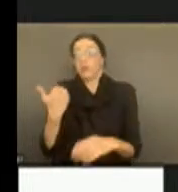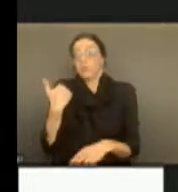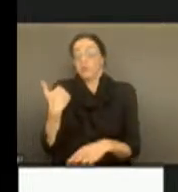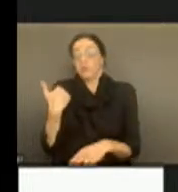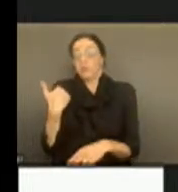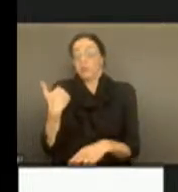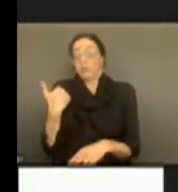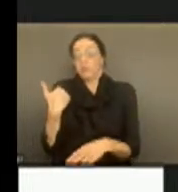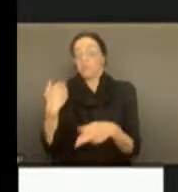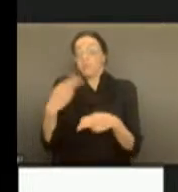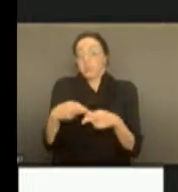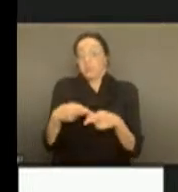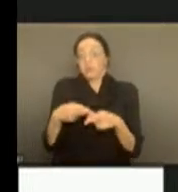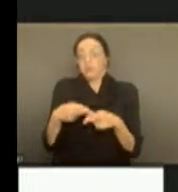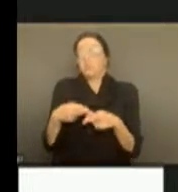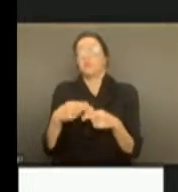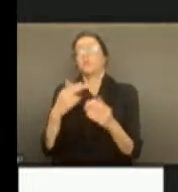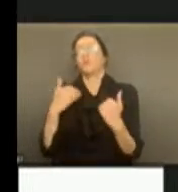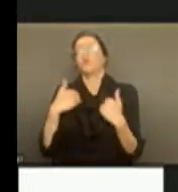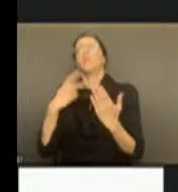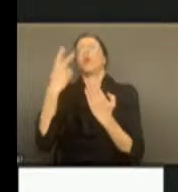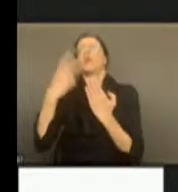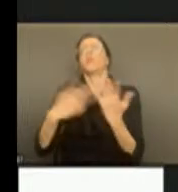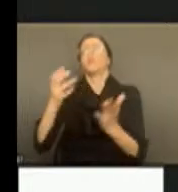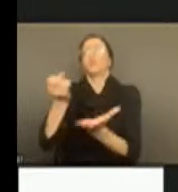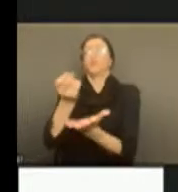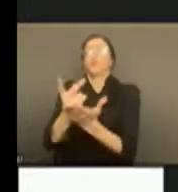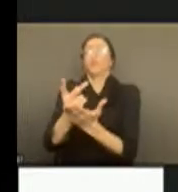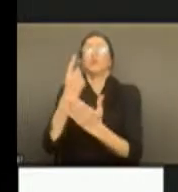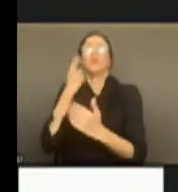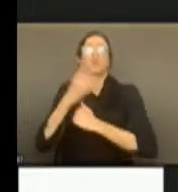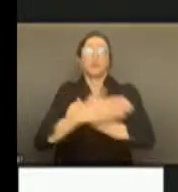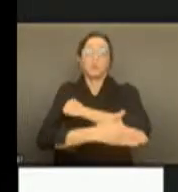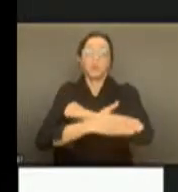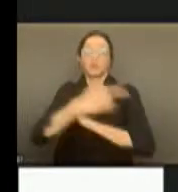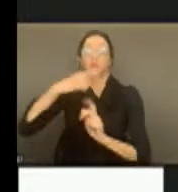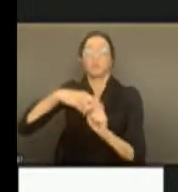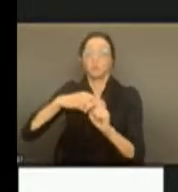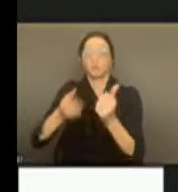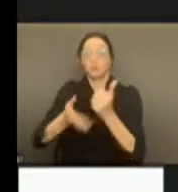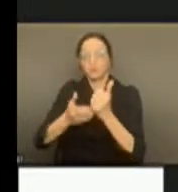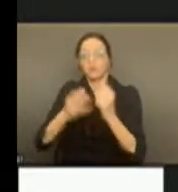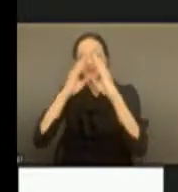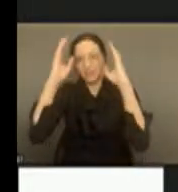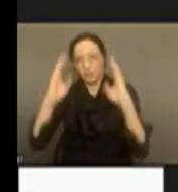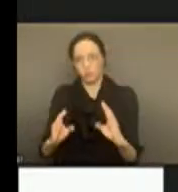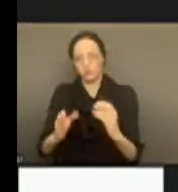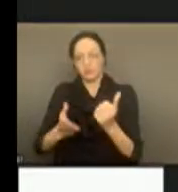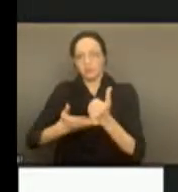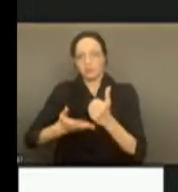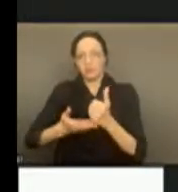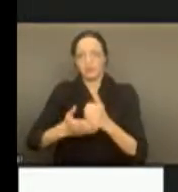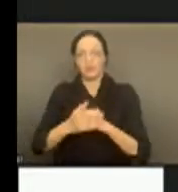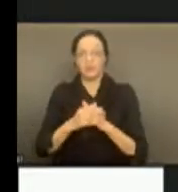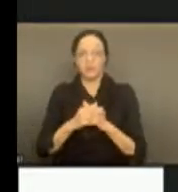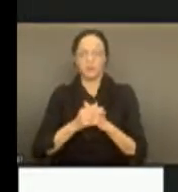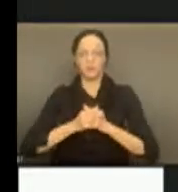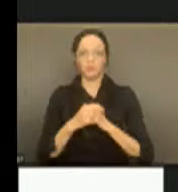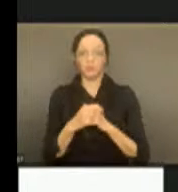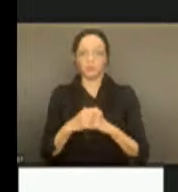approved for the county for rental assistance and housing assistance. Those